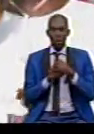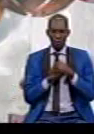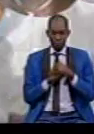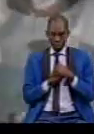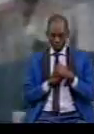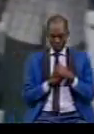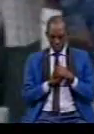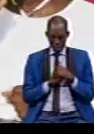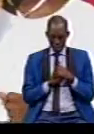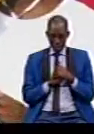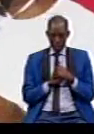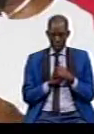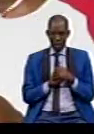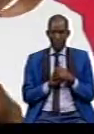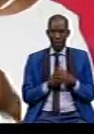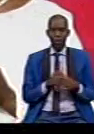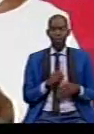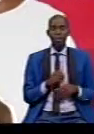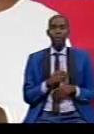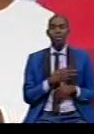life.